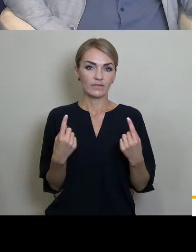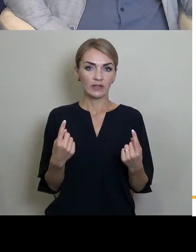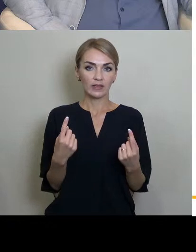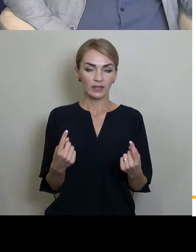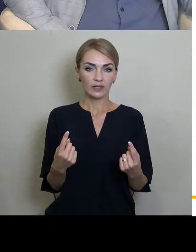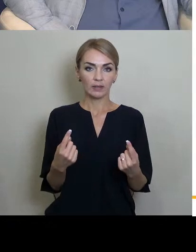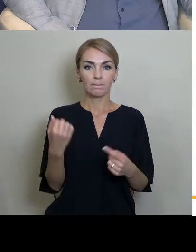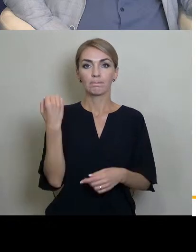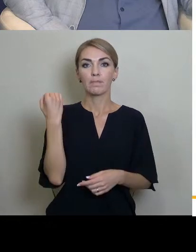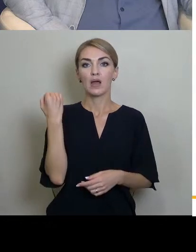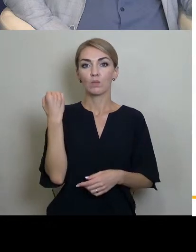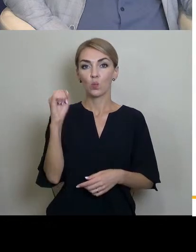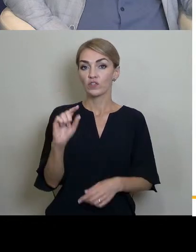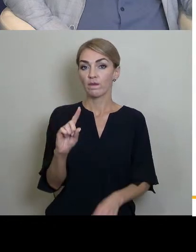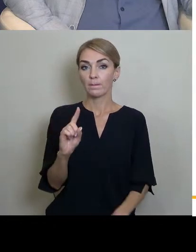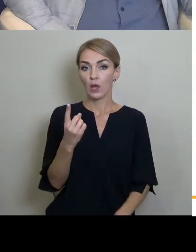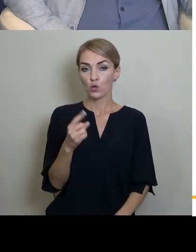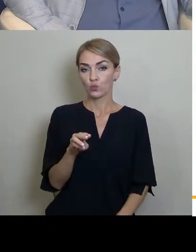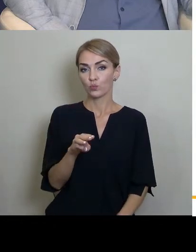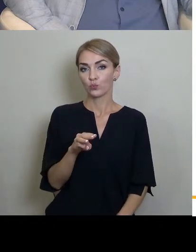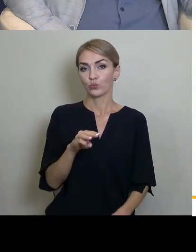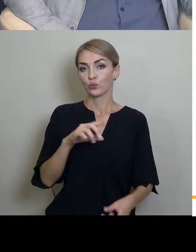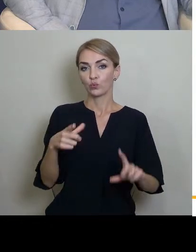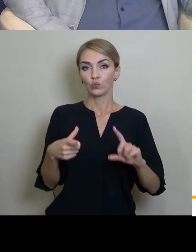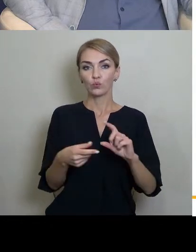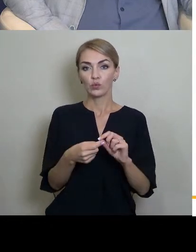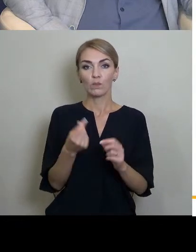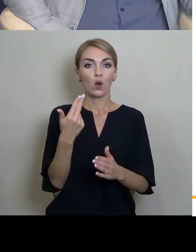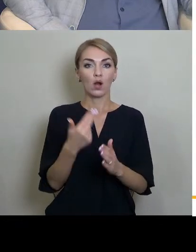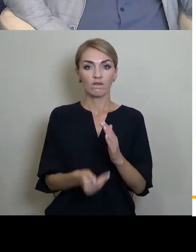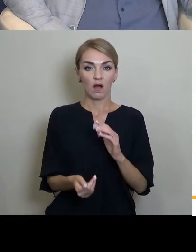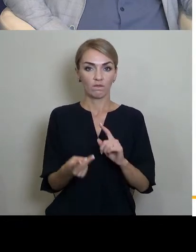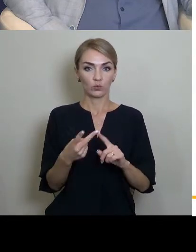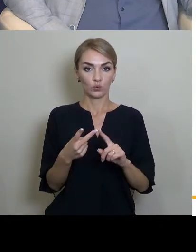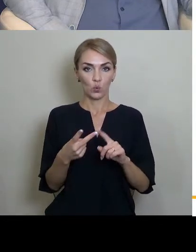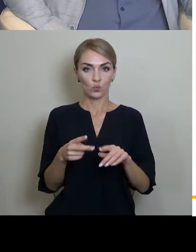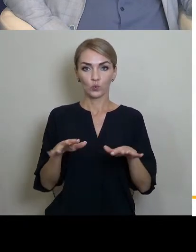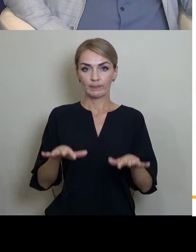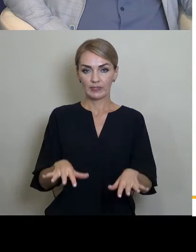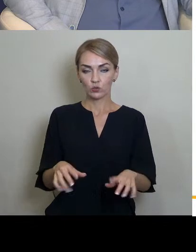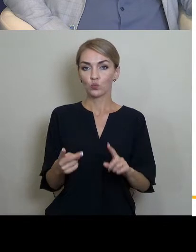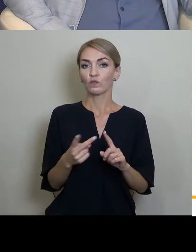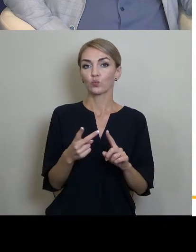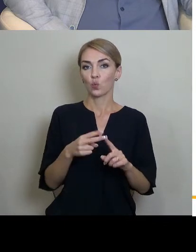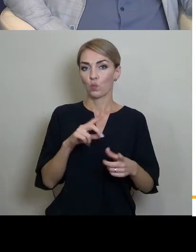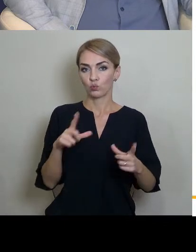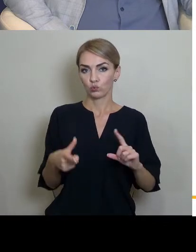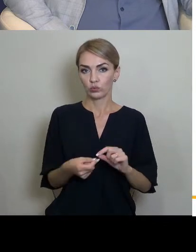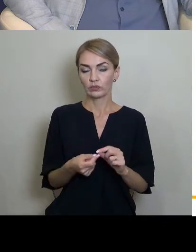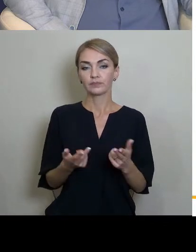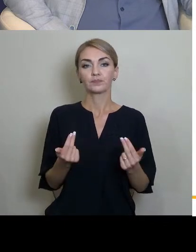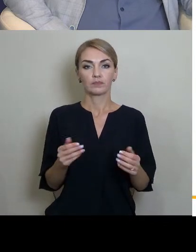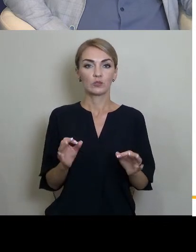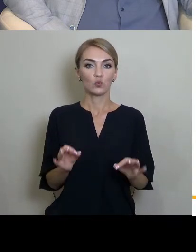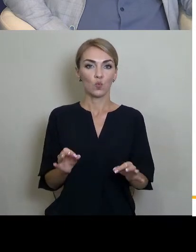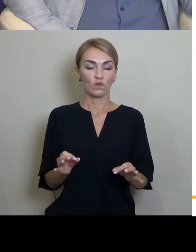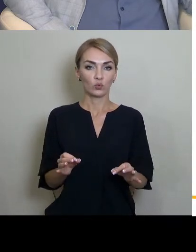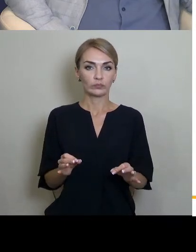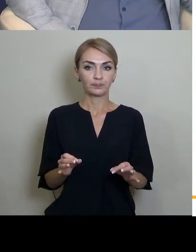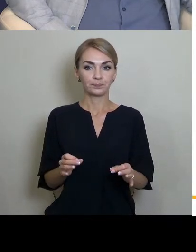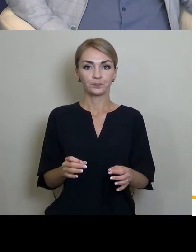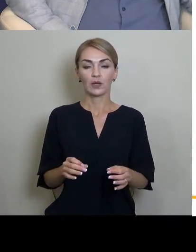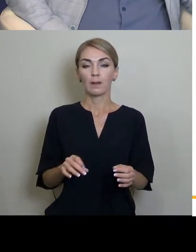many cities and towns, the winner of the first round normally, well, often